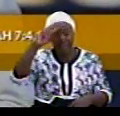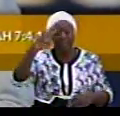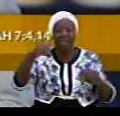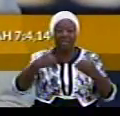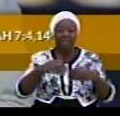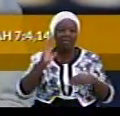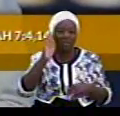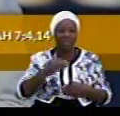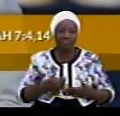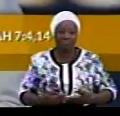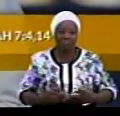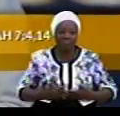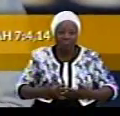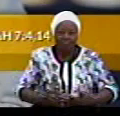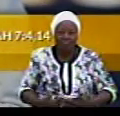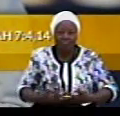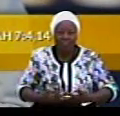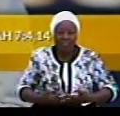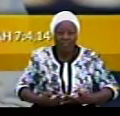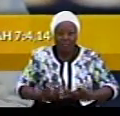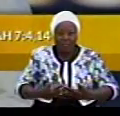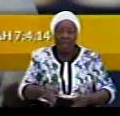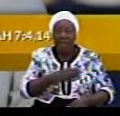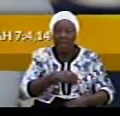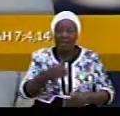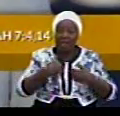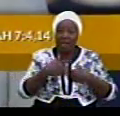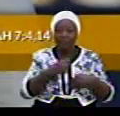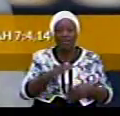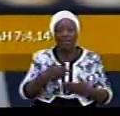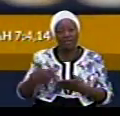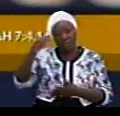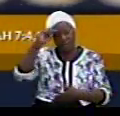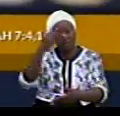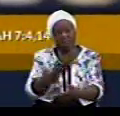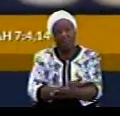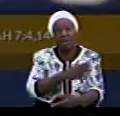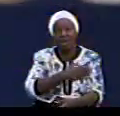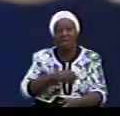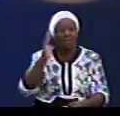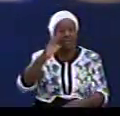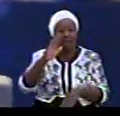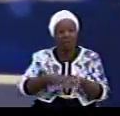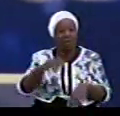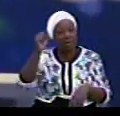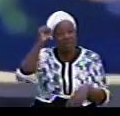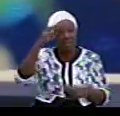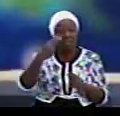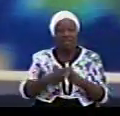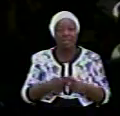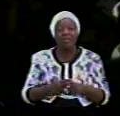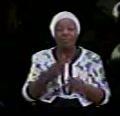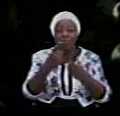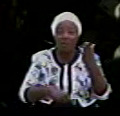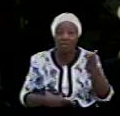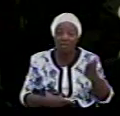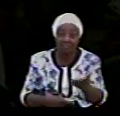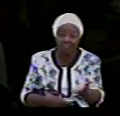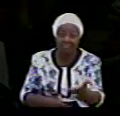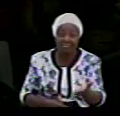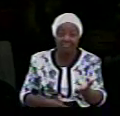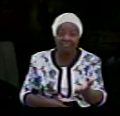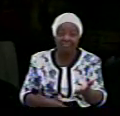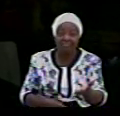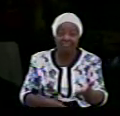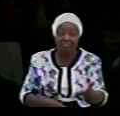conceive and bear a son, and shall call his name. Tell me. Did